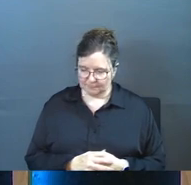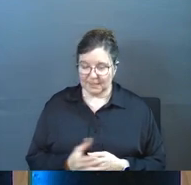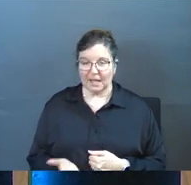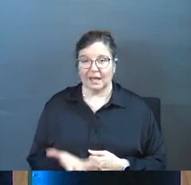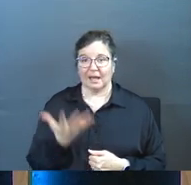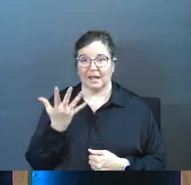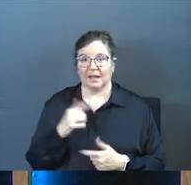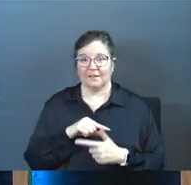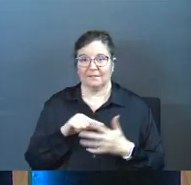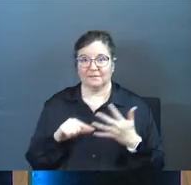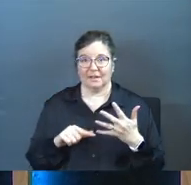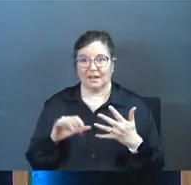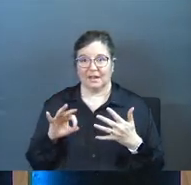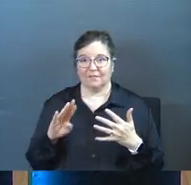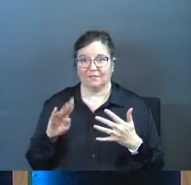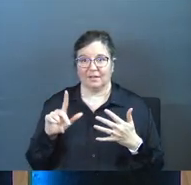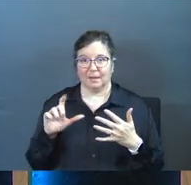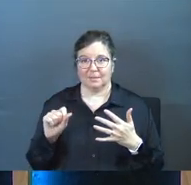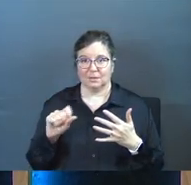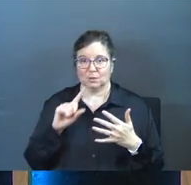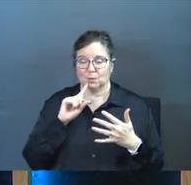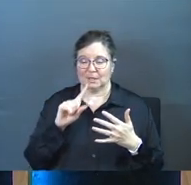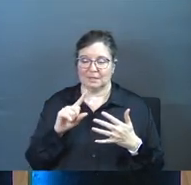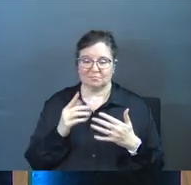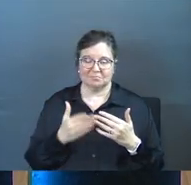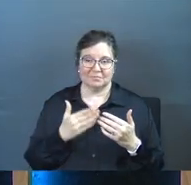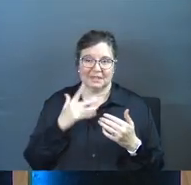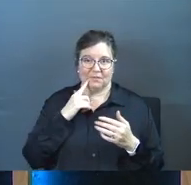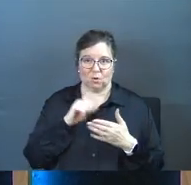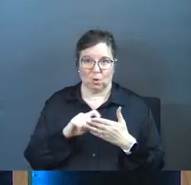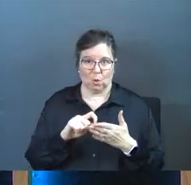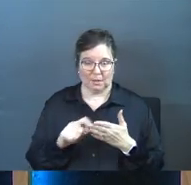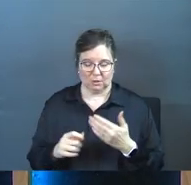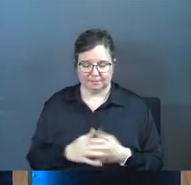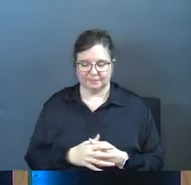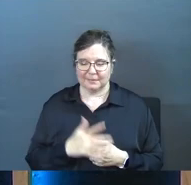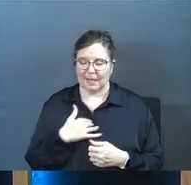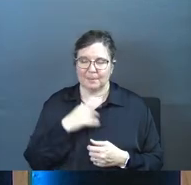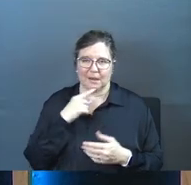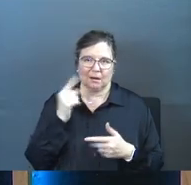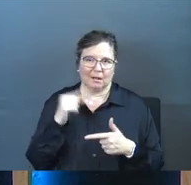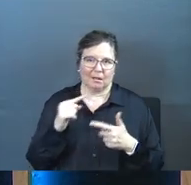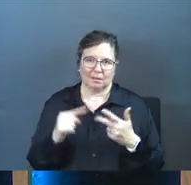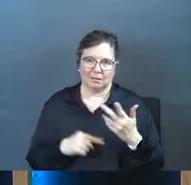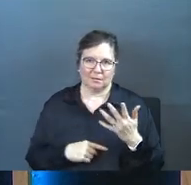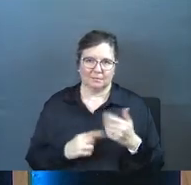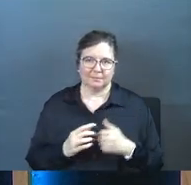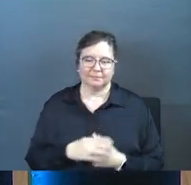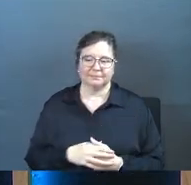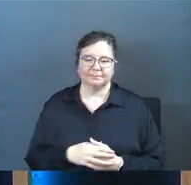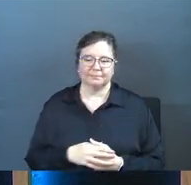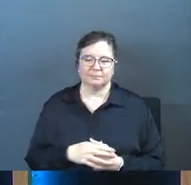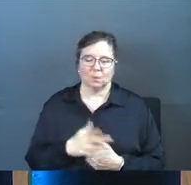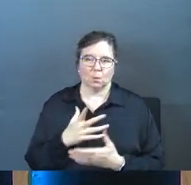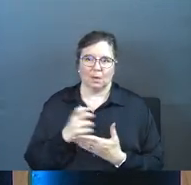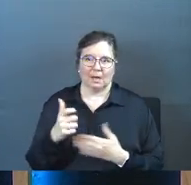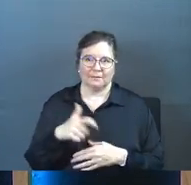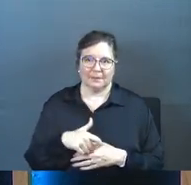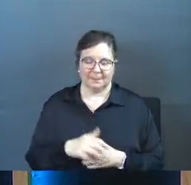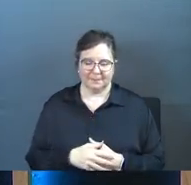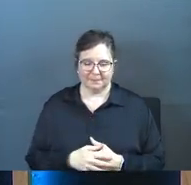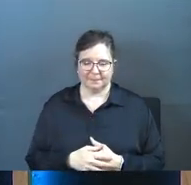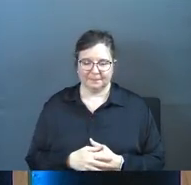I've got five fumbles for you. Ultra practical, if you're a note taker. I'm not going to go down through all of these. We're out of